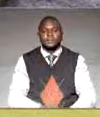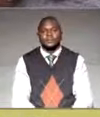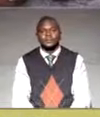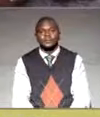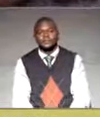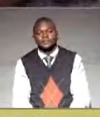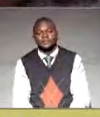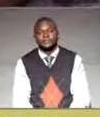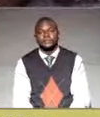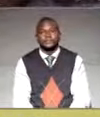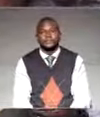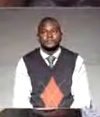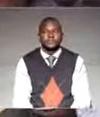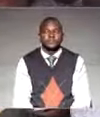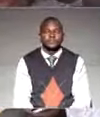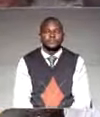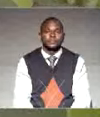reporting.